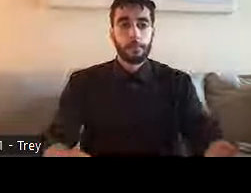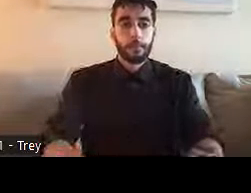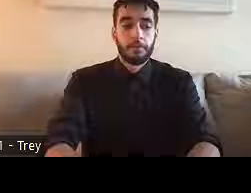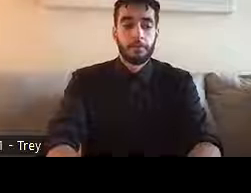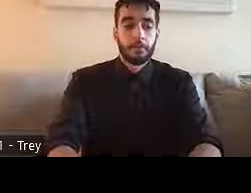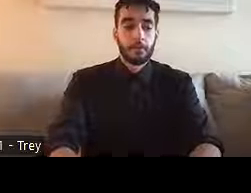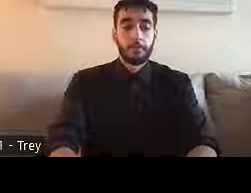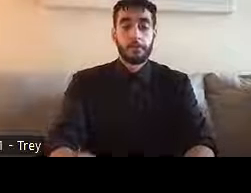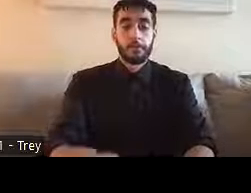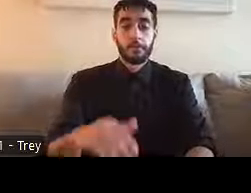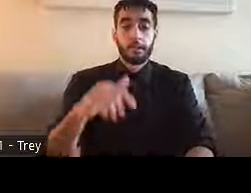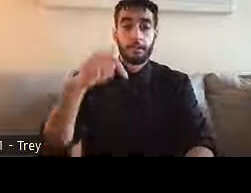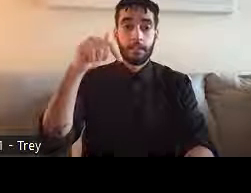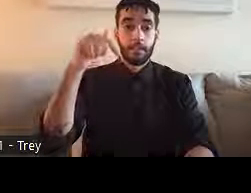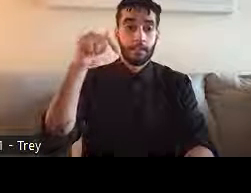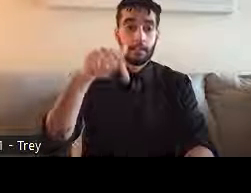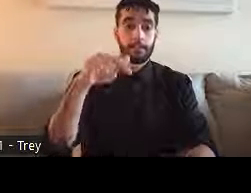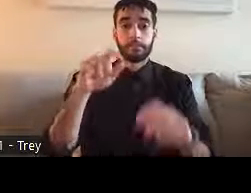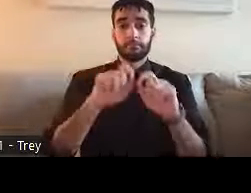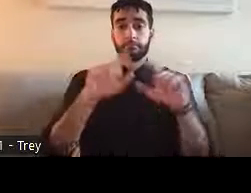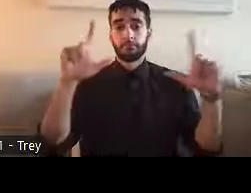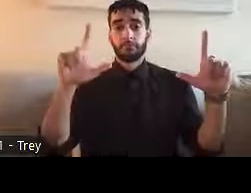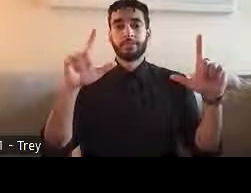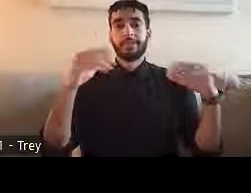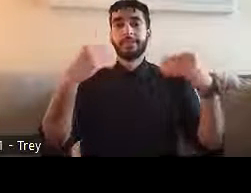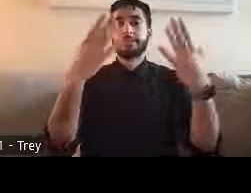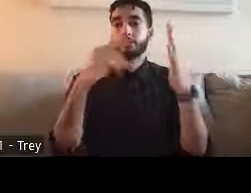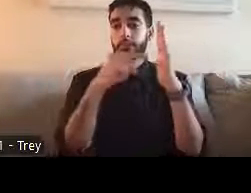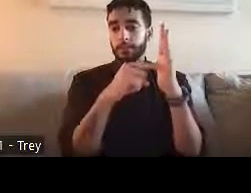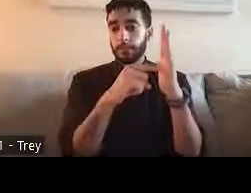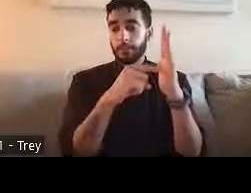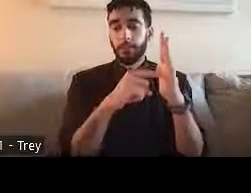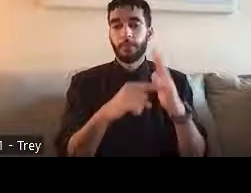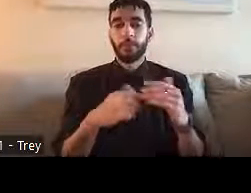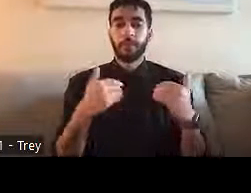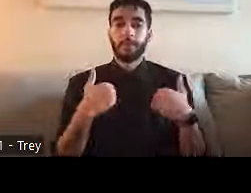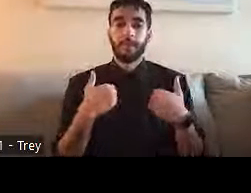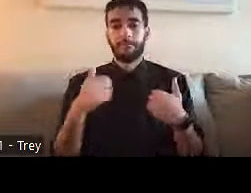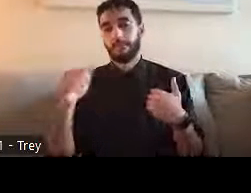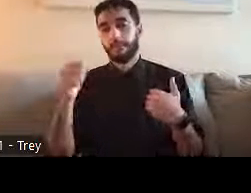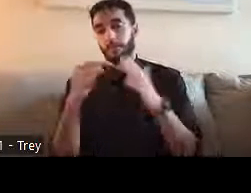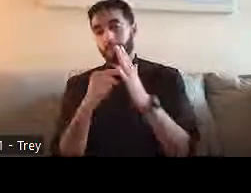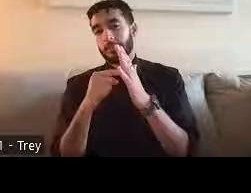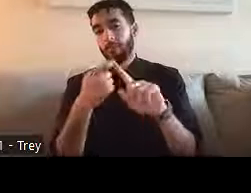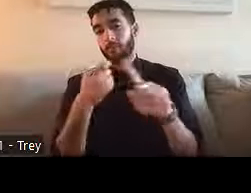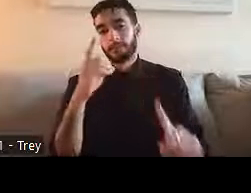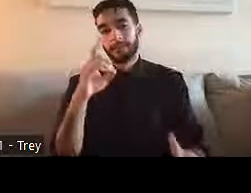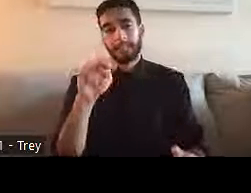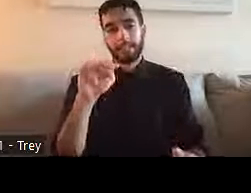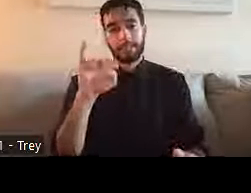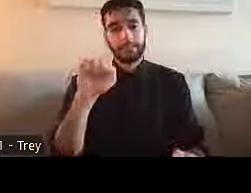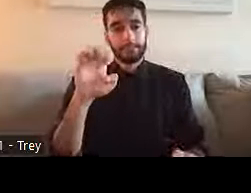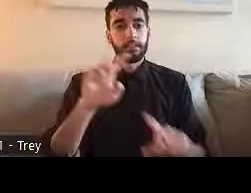And this slide just gives an example, and Denise showed those examples, so I won't read all these, but how we are really trying